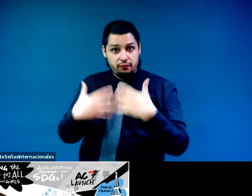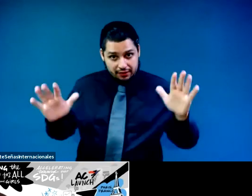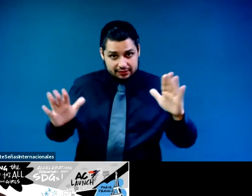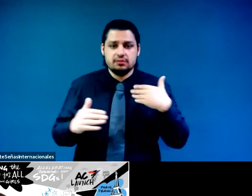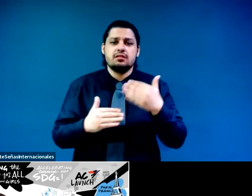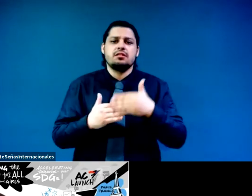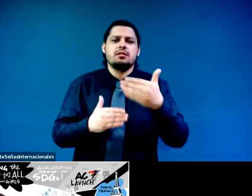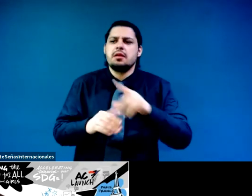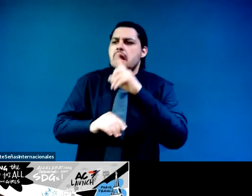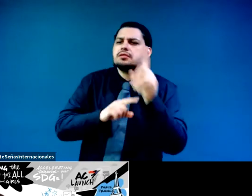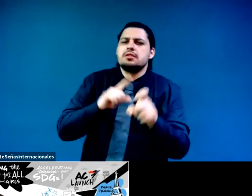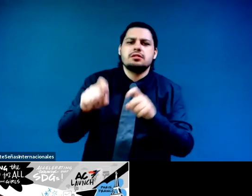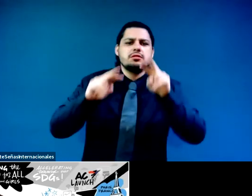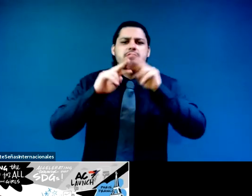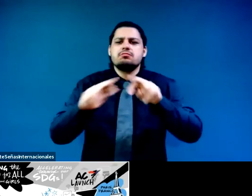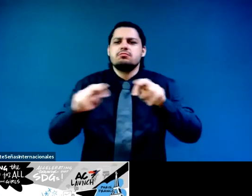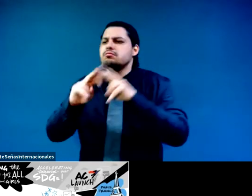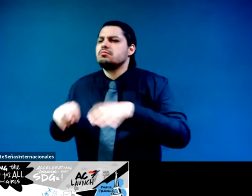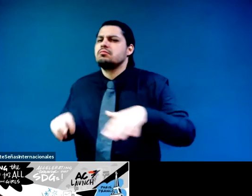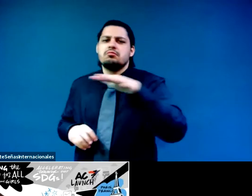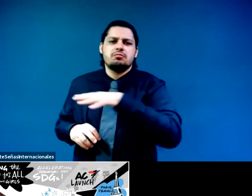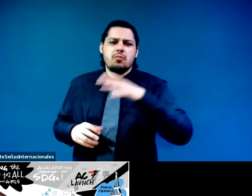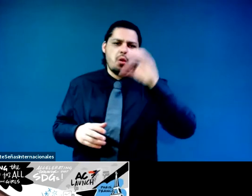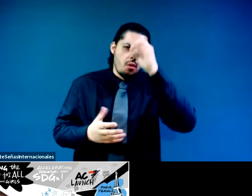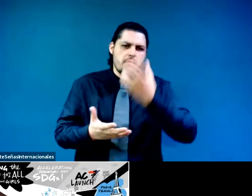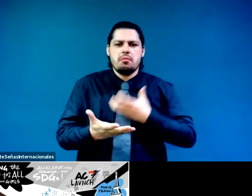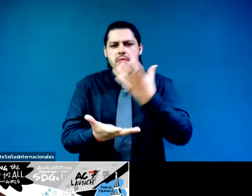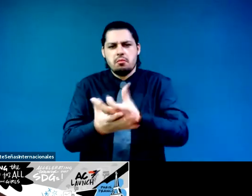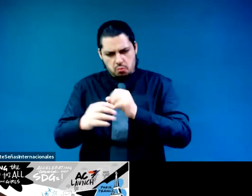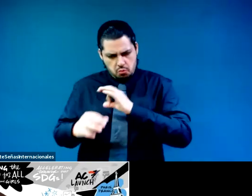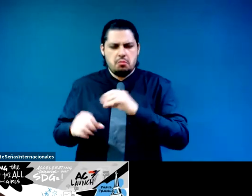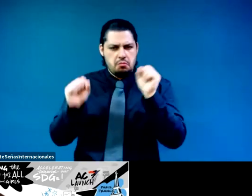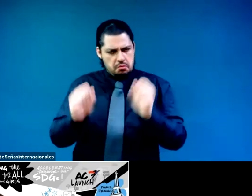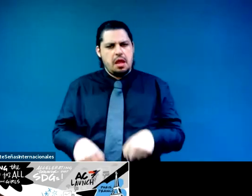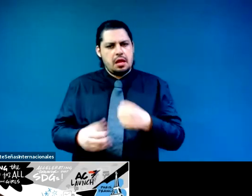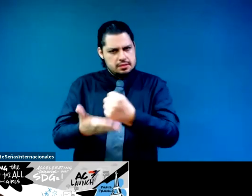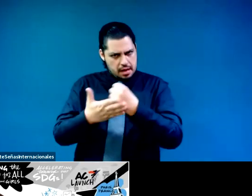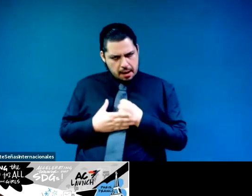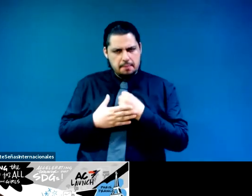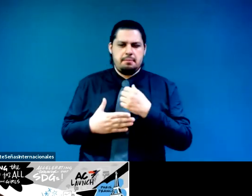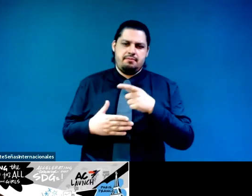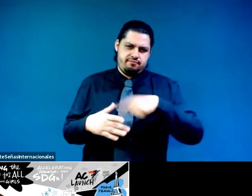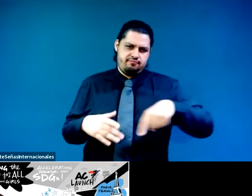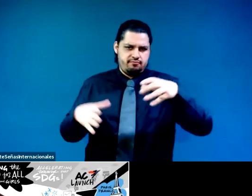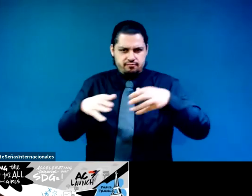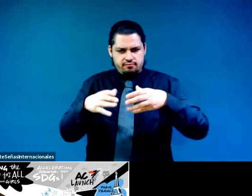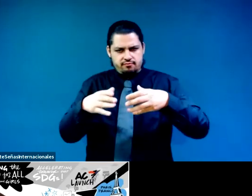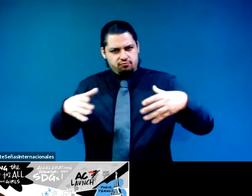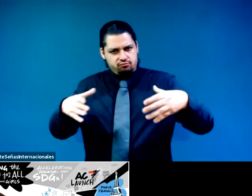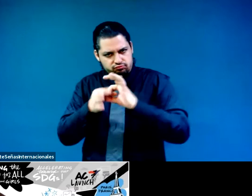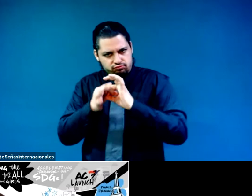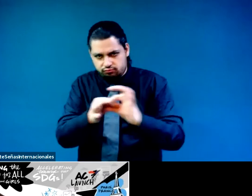to. Dear participants, allow me now to invite Ms. Sarah Hendricks to the